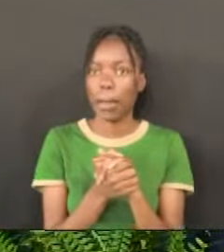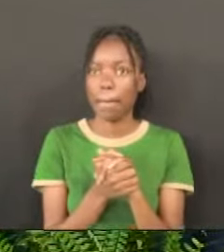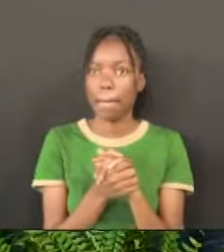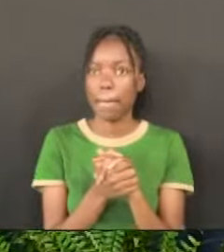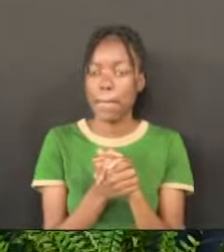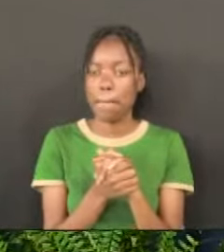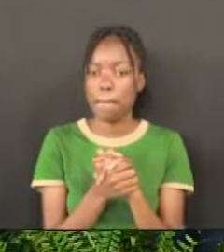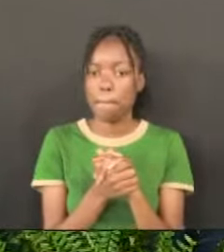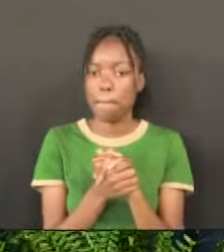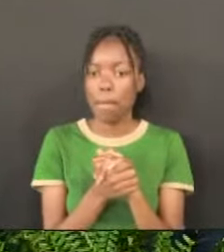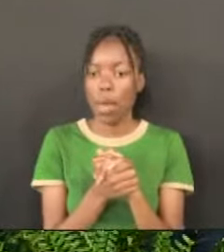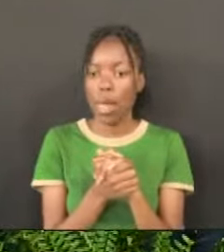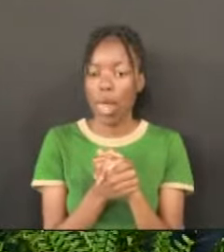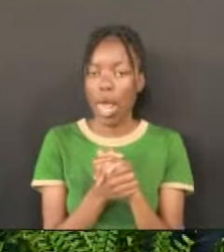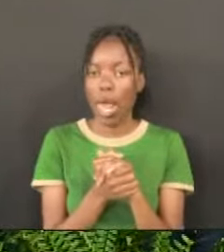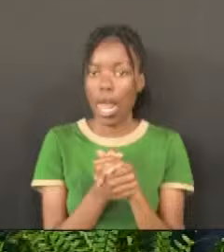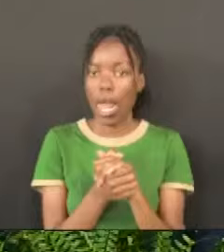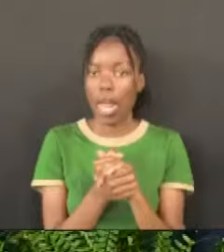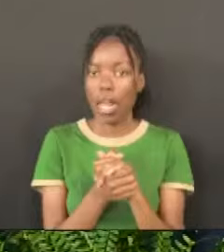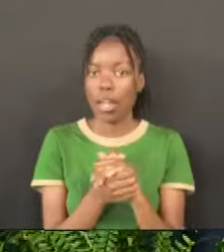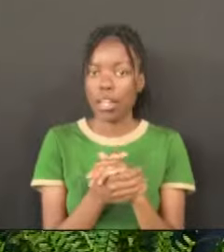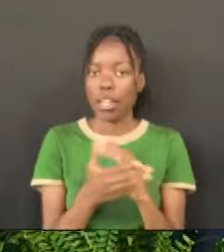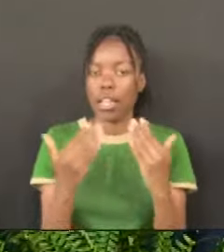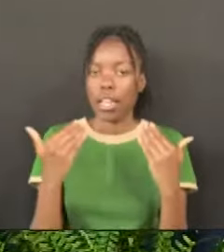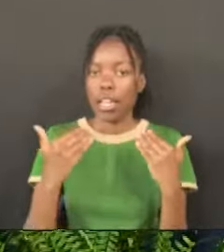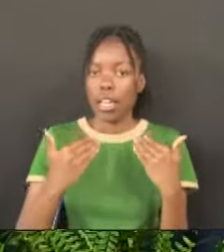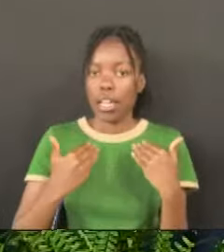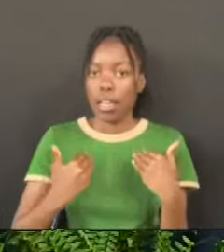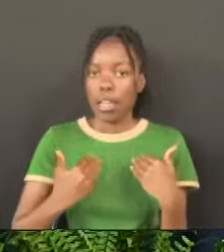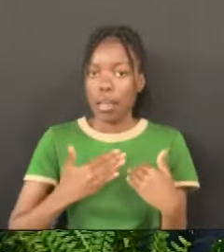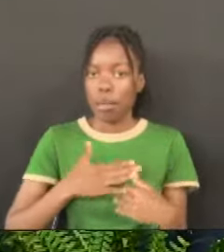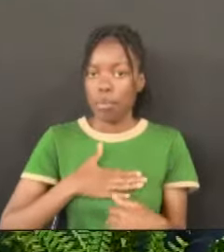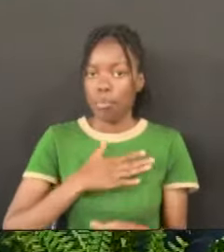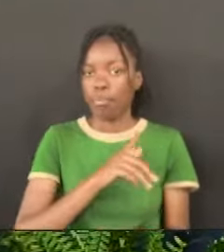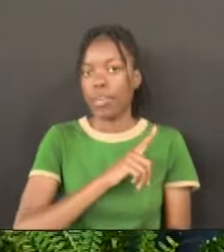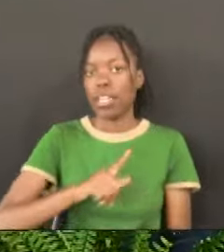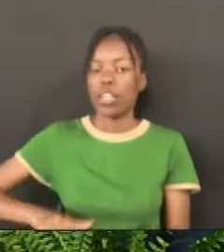And so, my Lord and I,